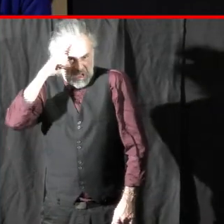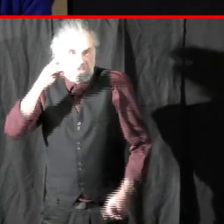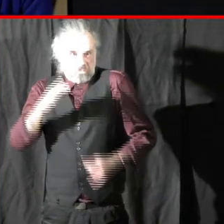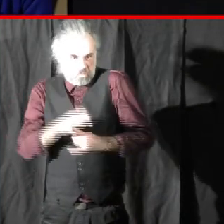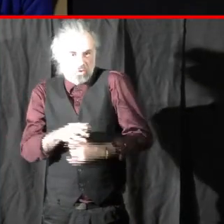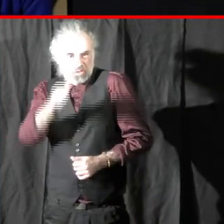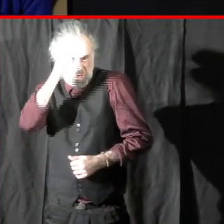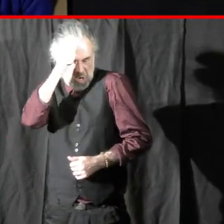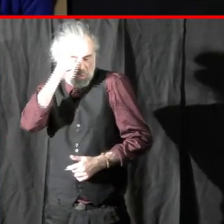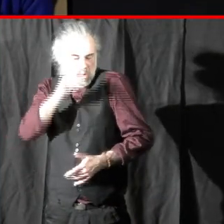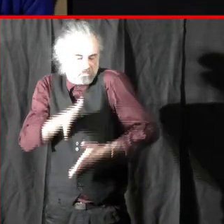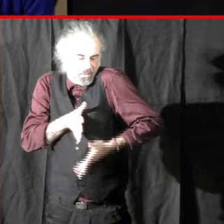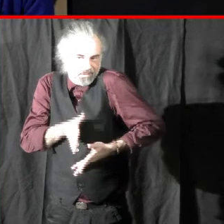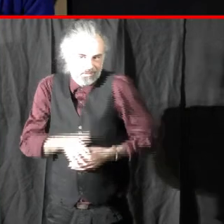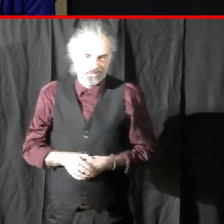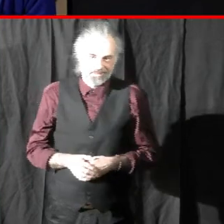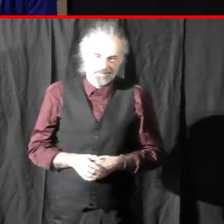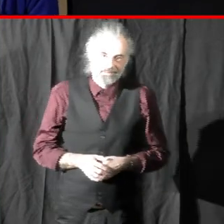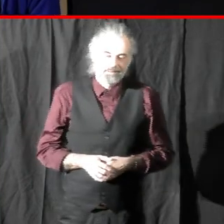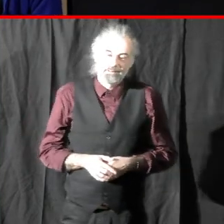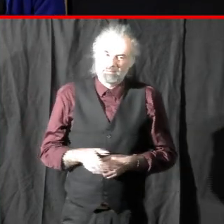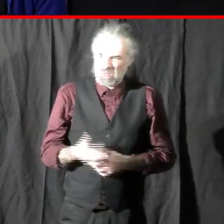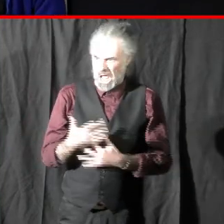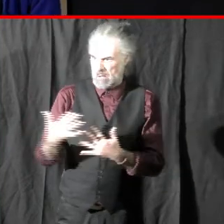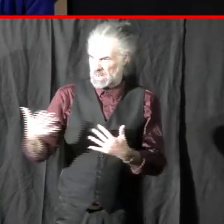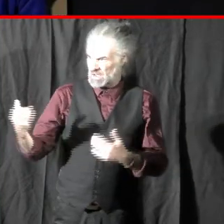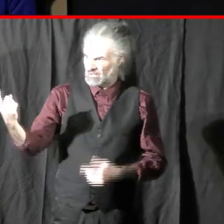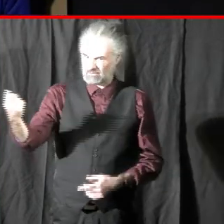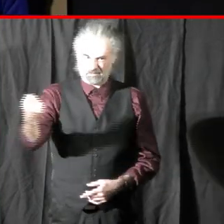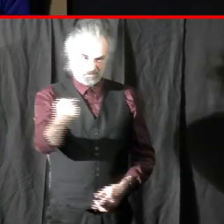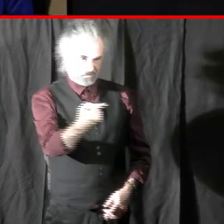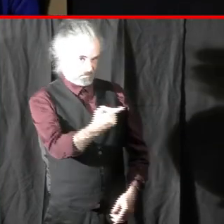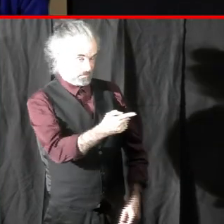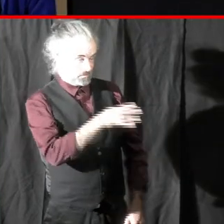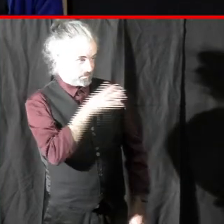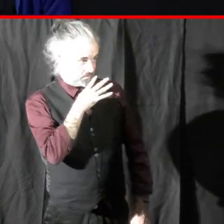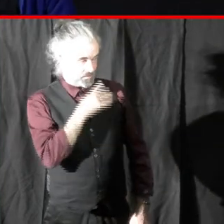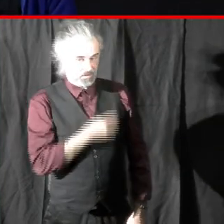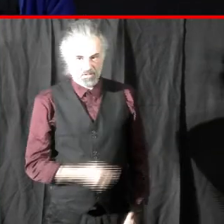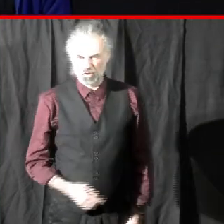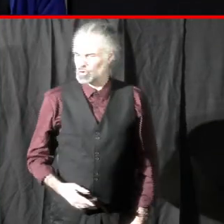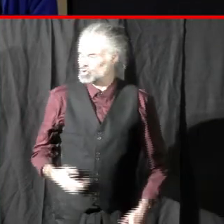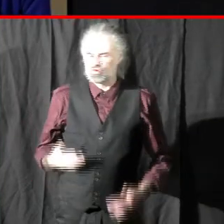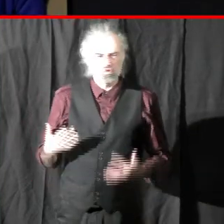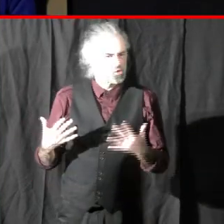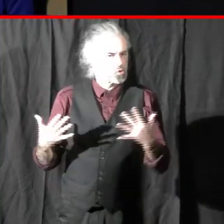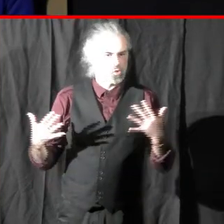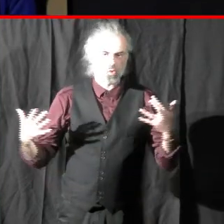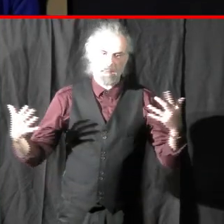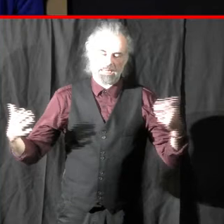And how many ARC reviewers are there? Too bloody many.